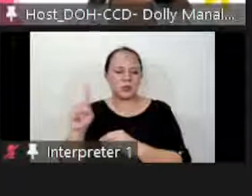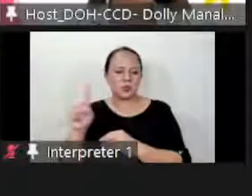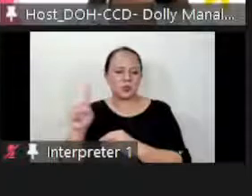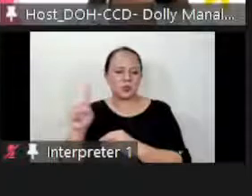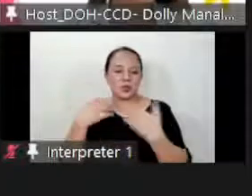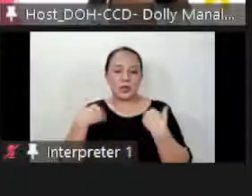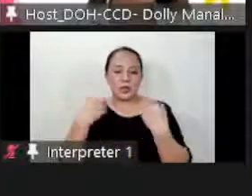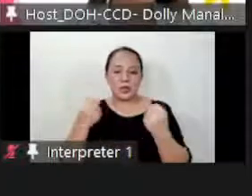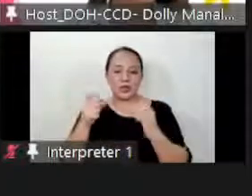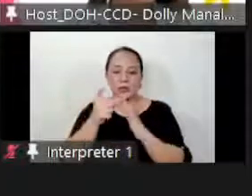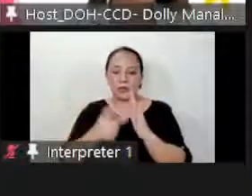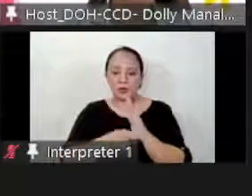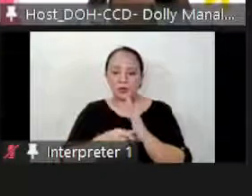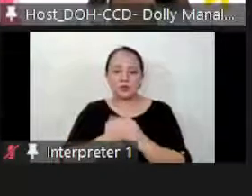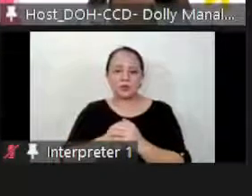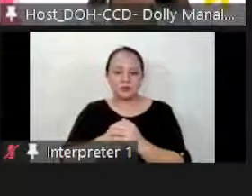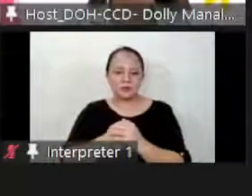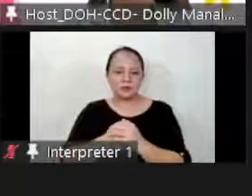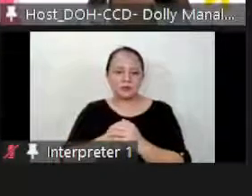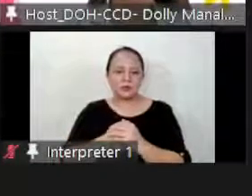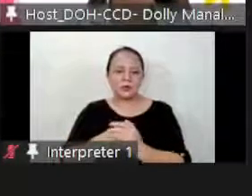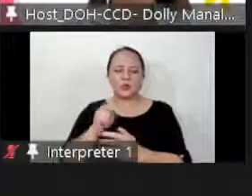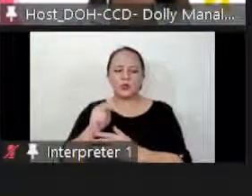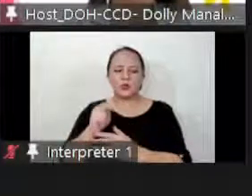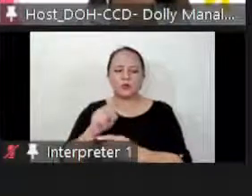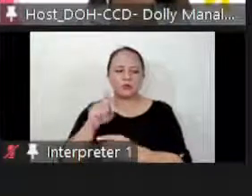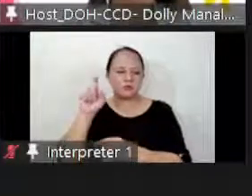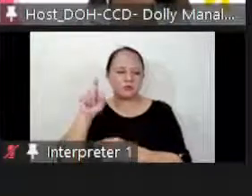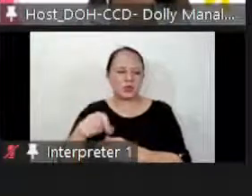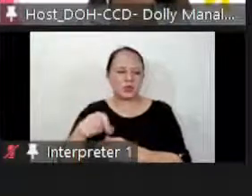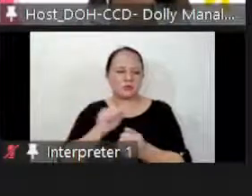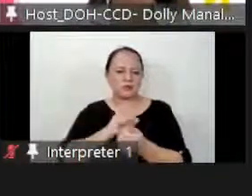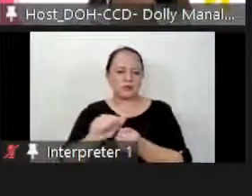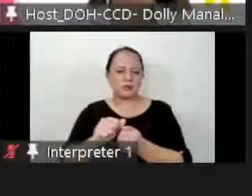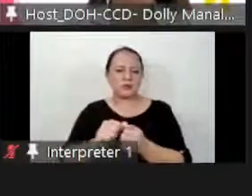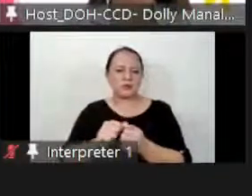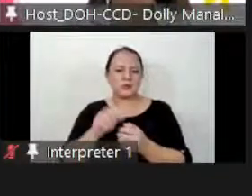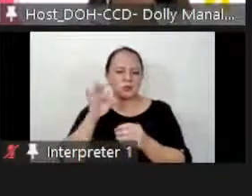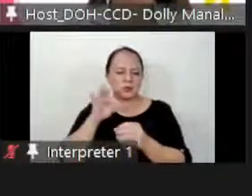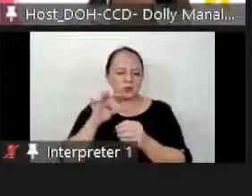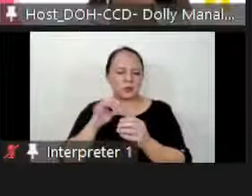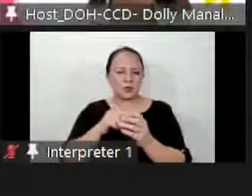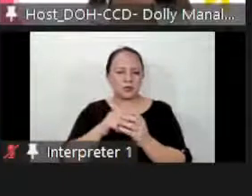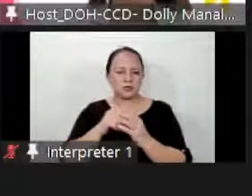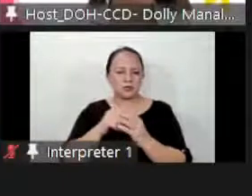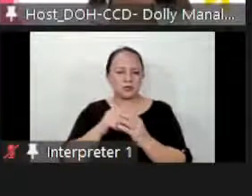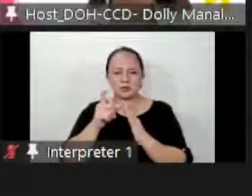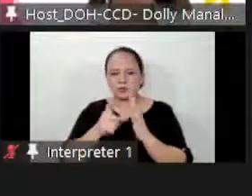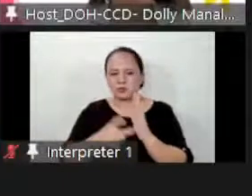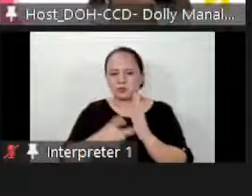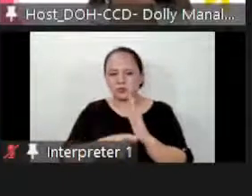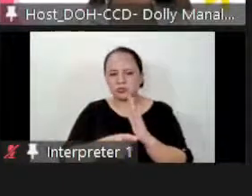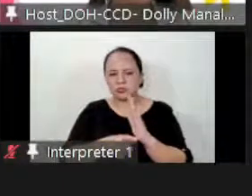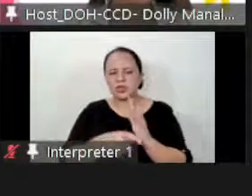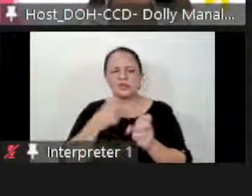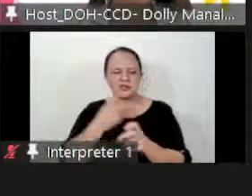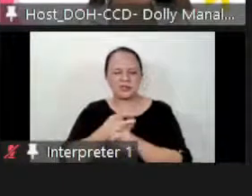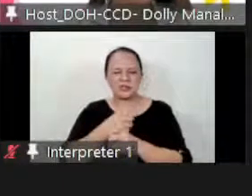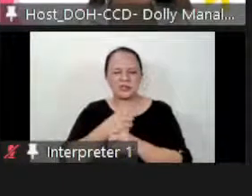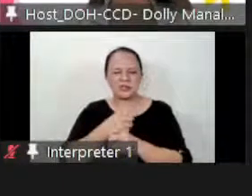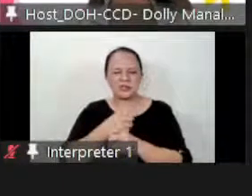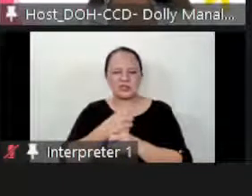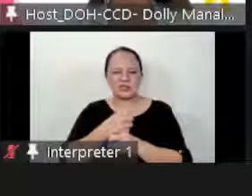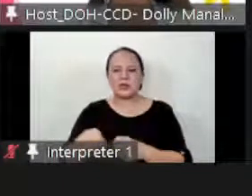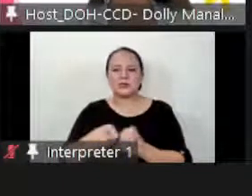law. We need to urgently pass a measure, difficult as it is, that will remove